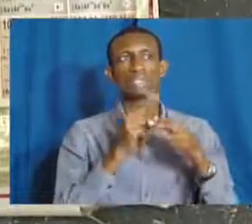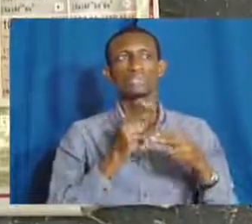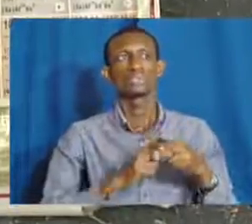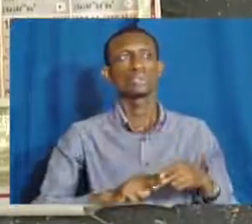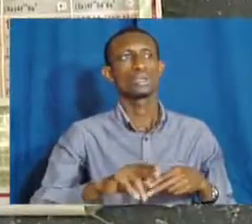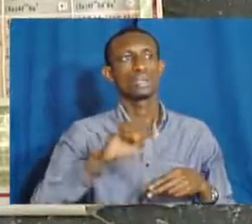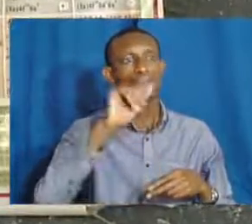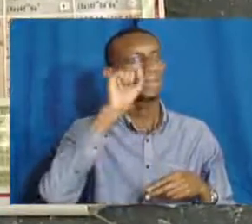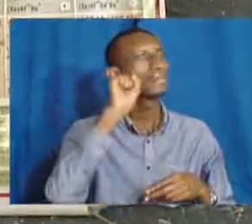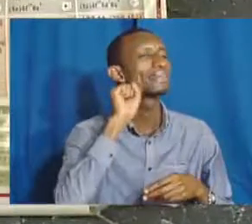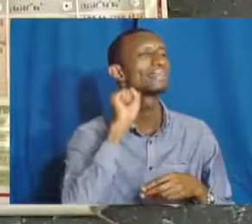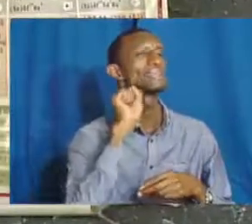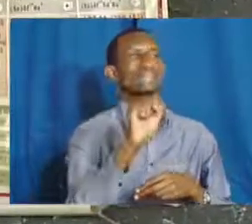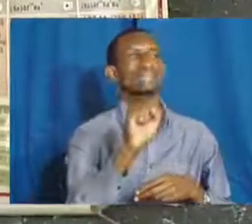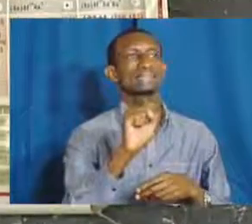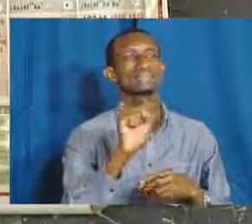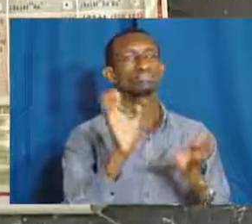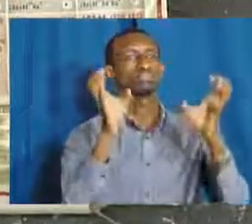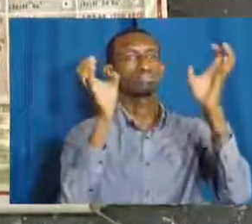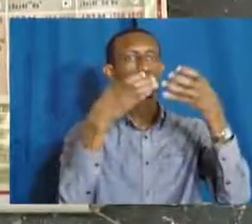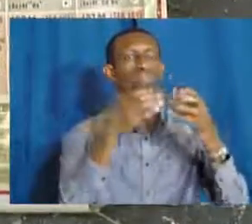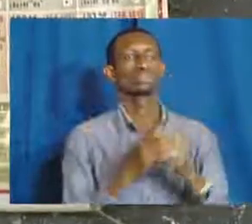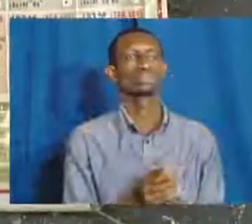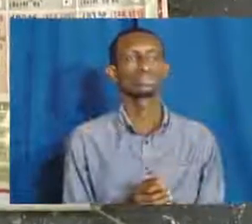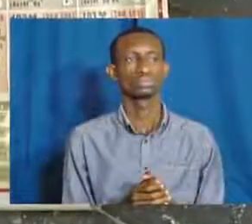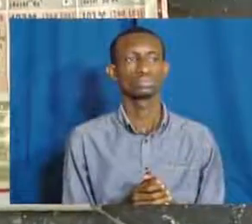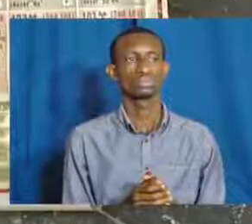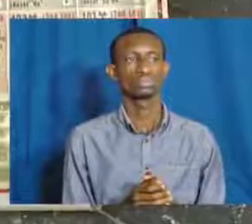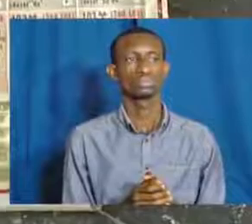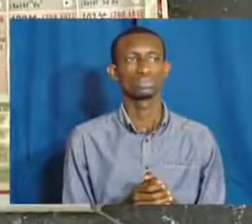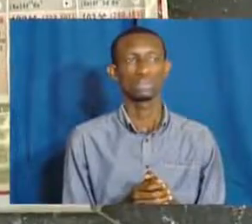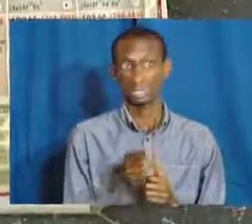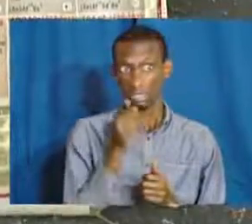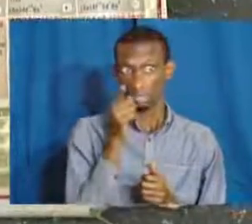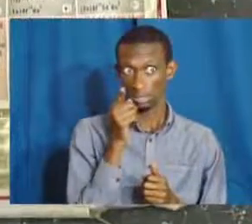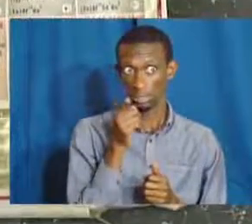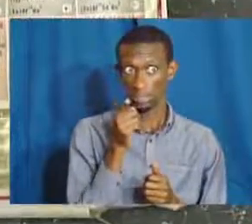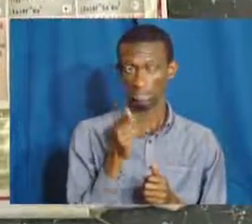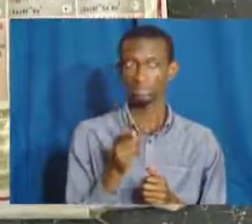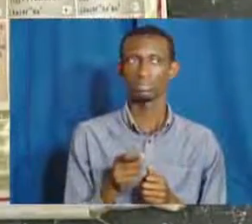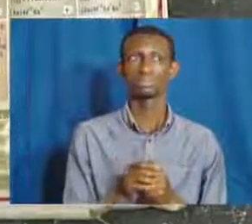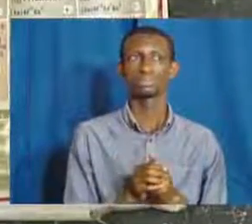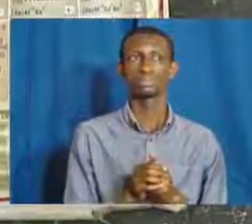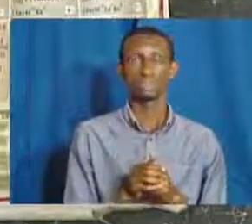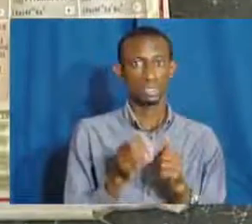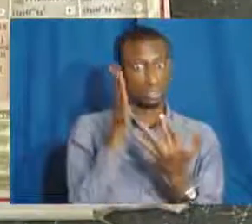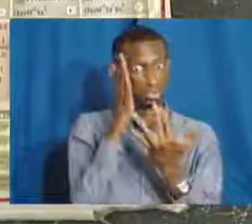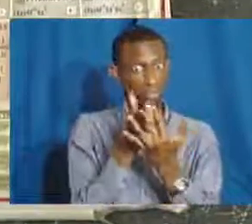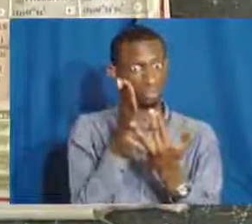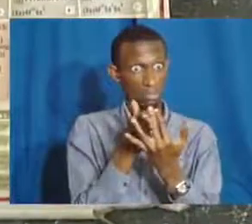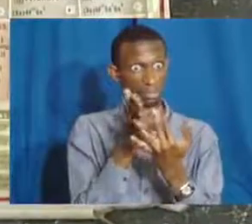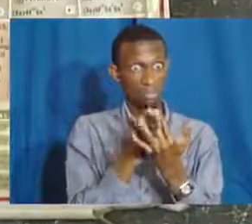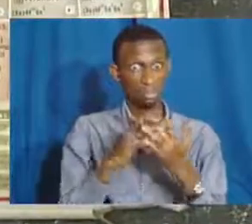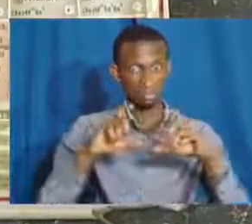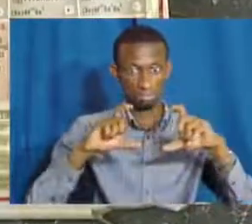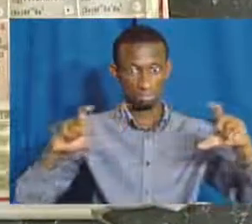block. That is the S block. There is this block in the middle here. You can